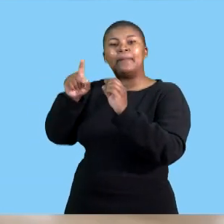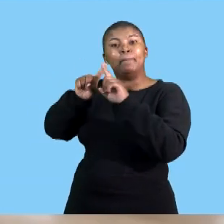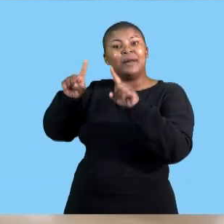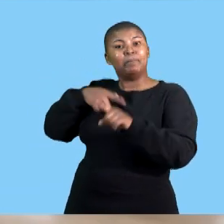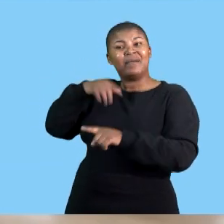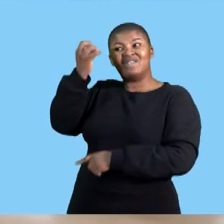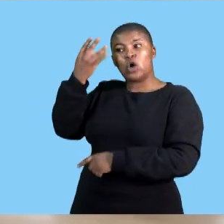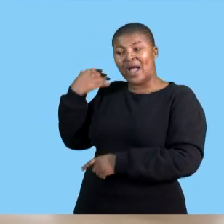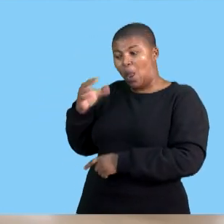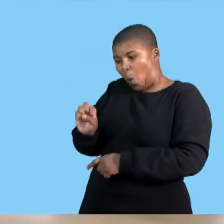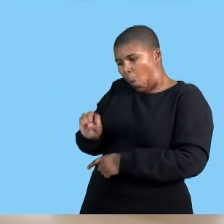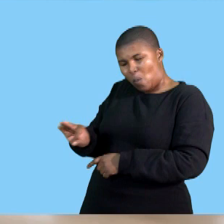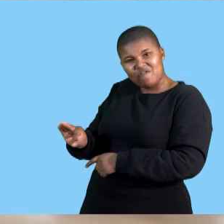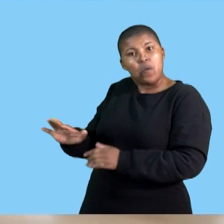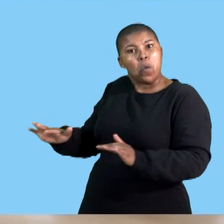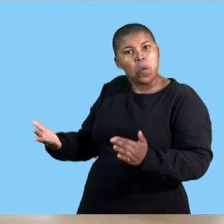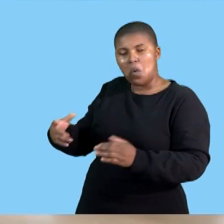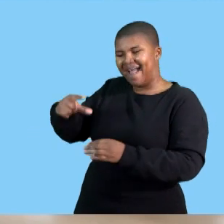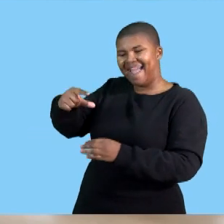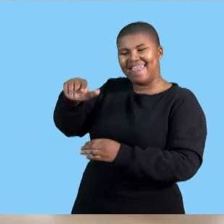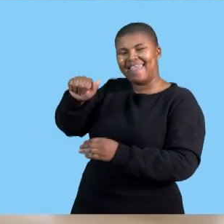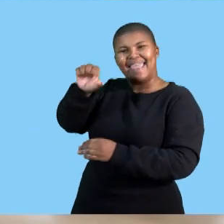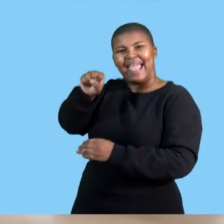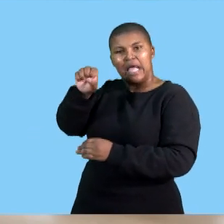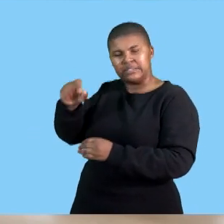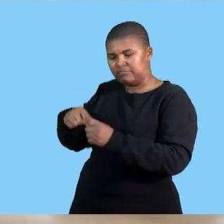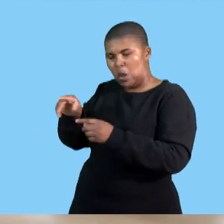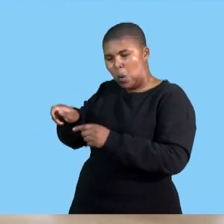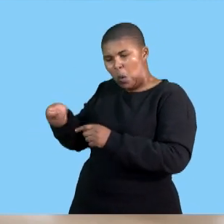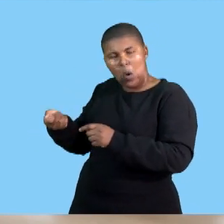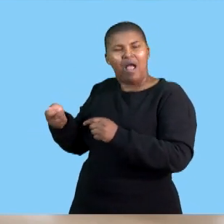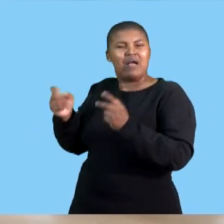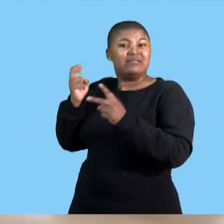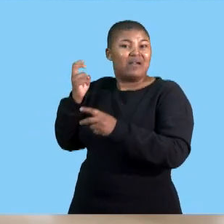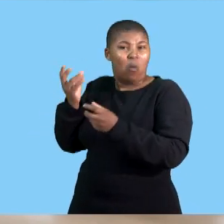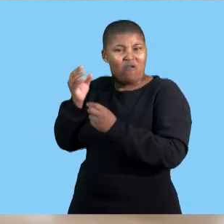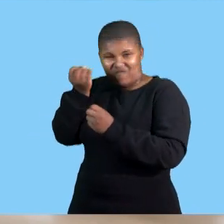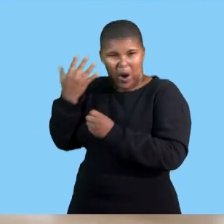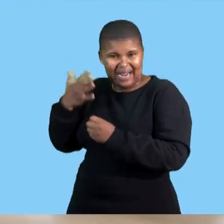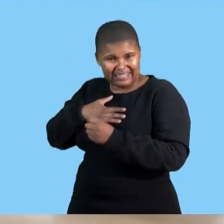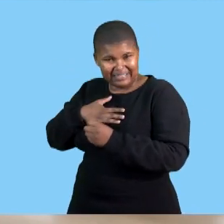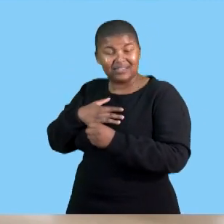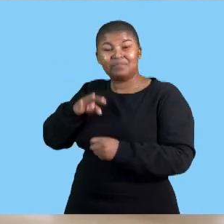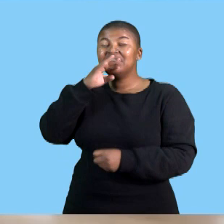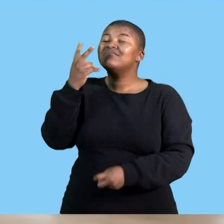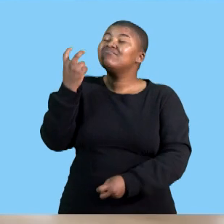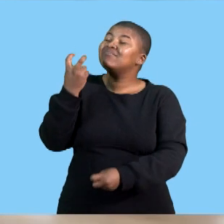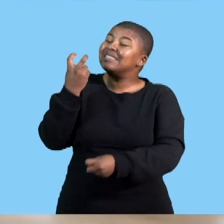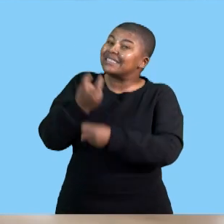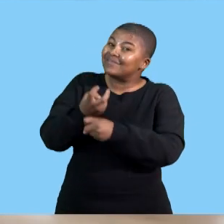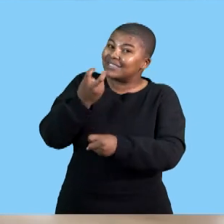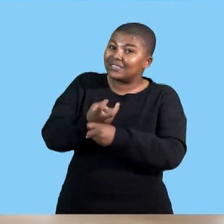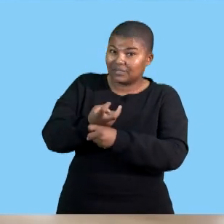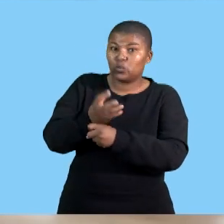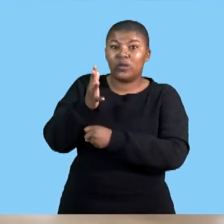the stove properly or the gas properly. Now, this will cause major changes because now it means the workplace